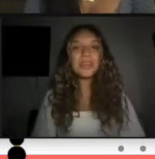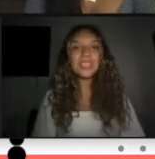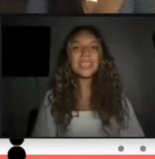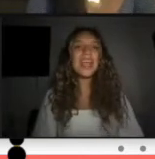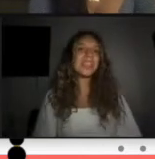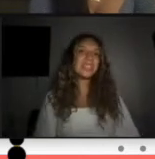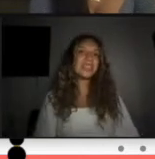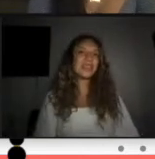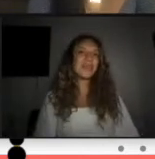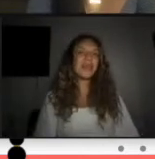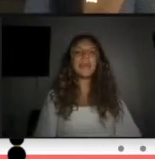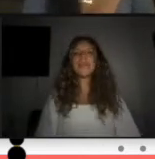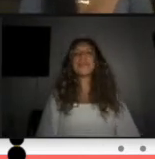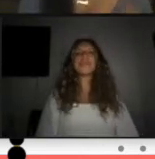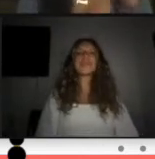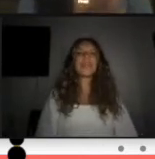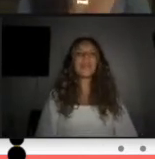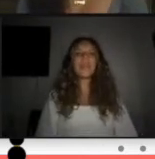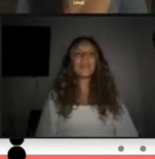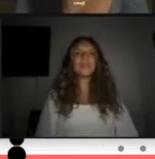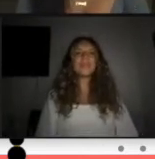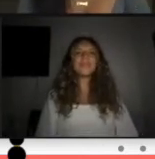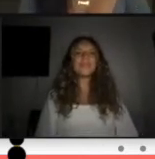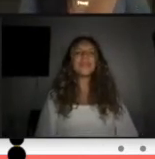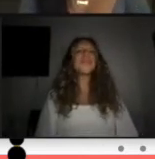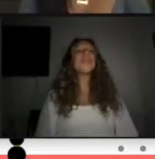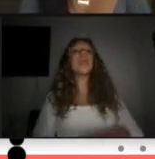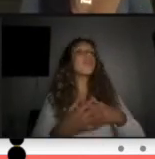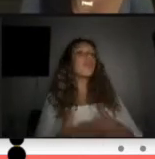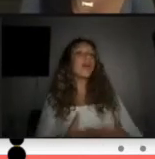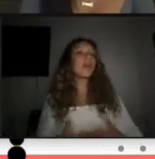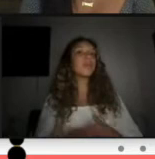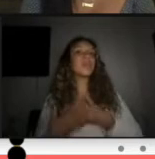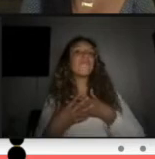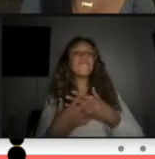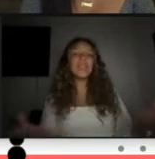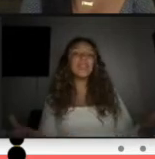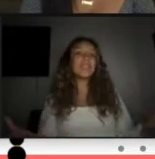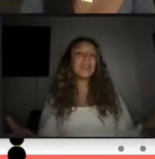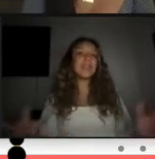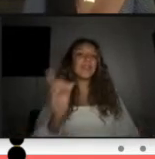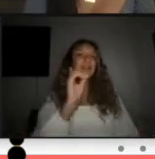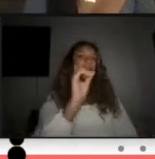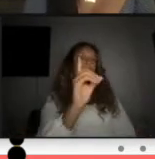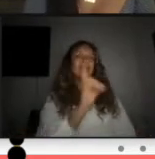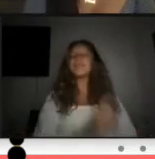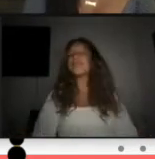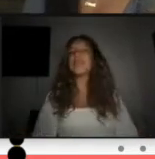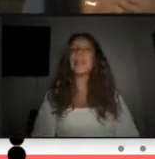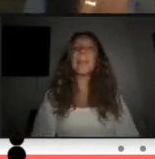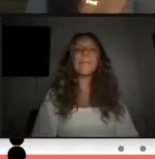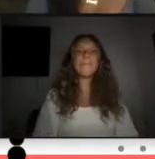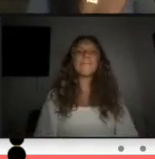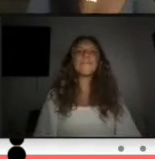it's your president ashley escobar and it is to be your vice president and welcome to our final assembly part one